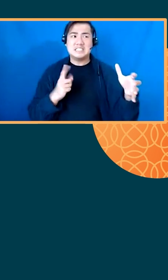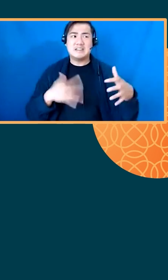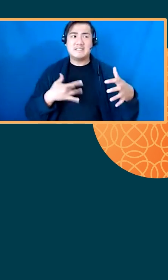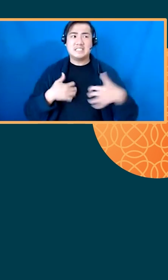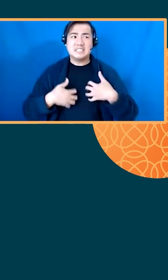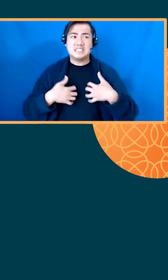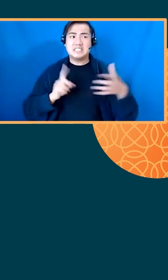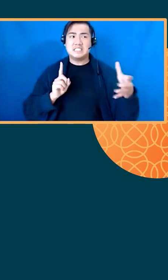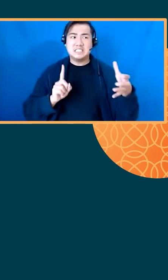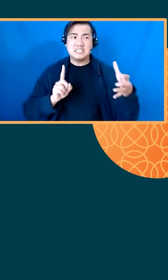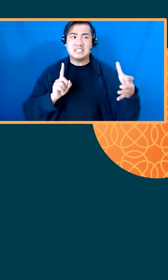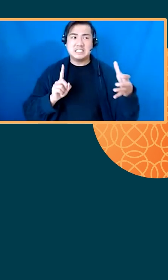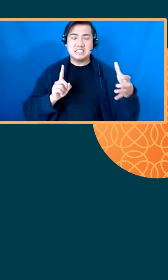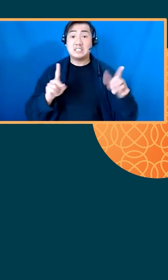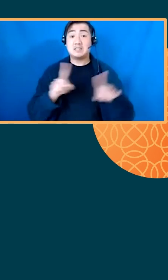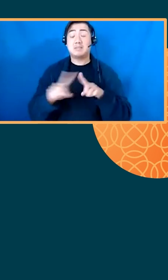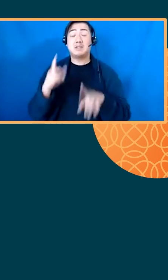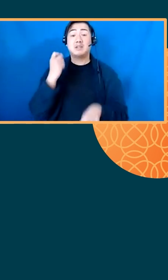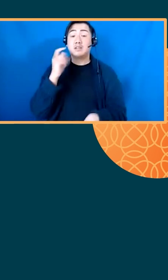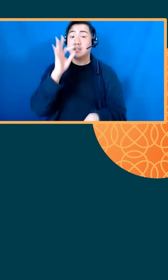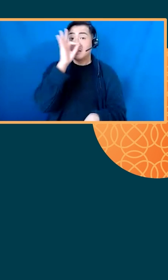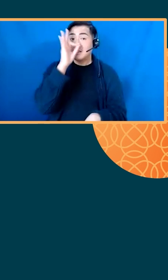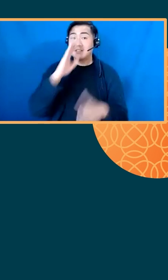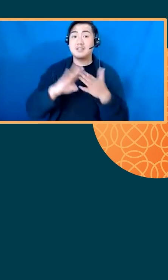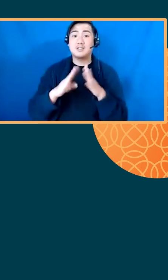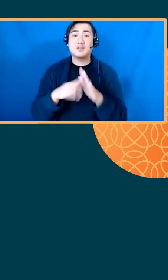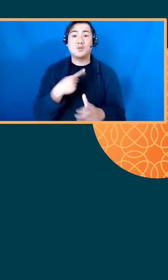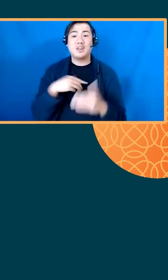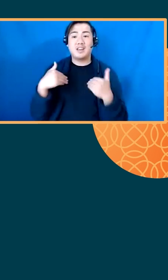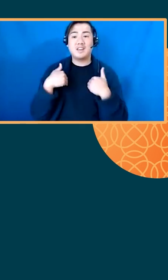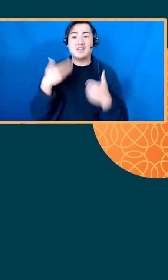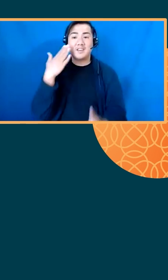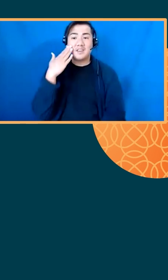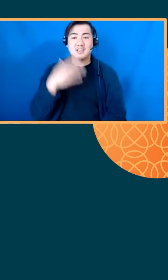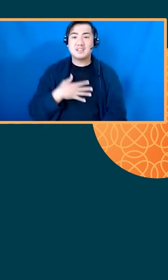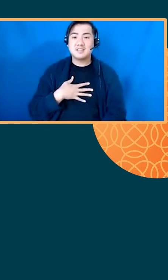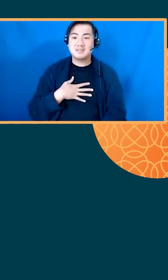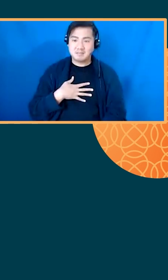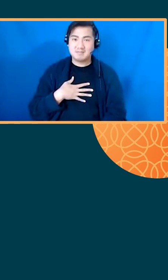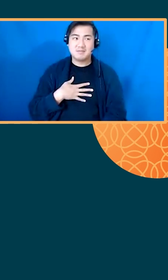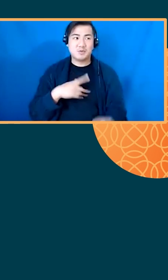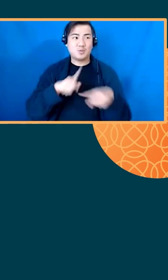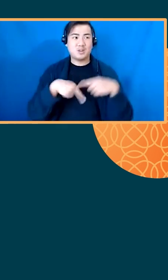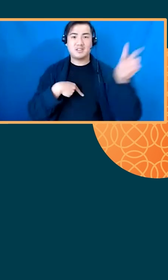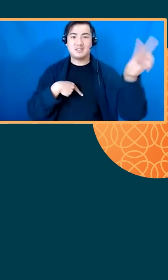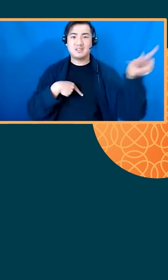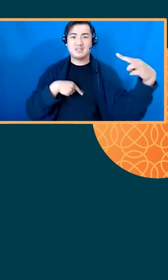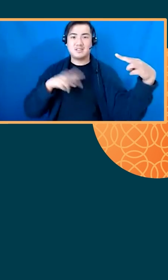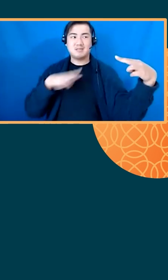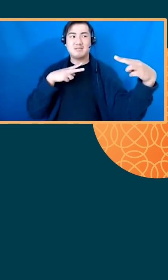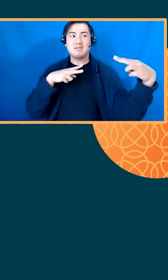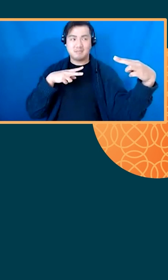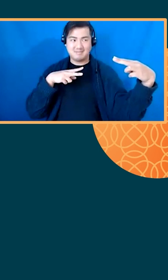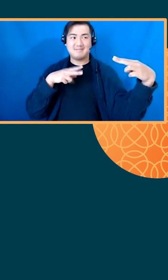least in the Filipino community, we have a nod. And it's like when I see them, we nod,